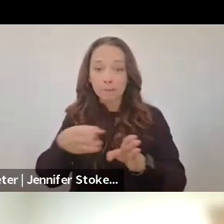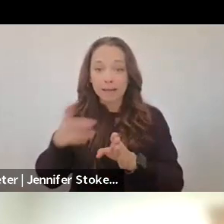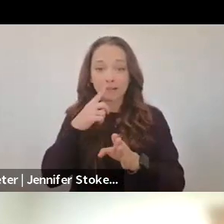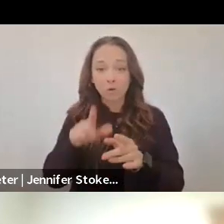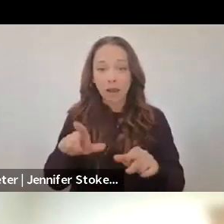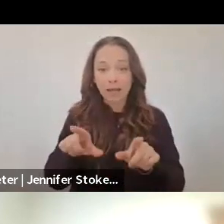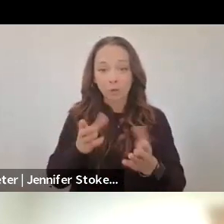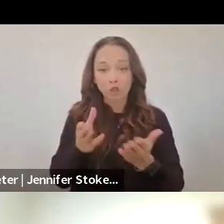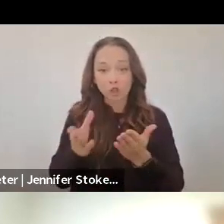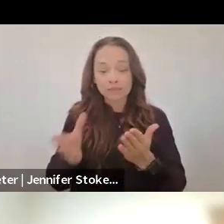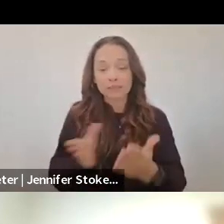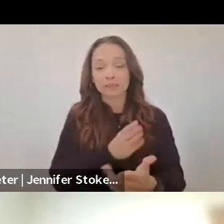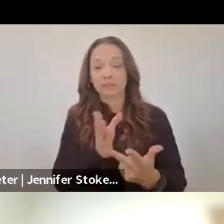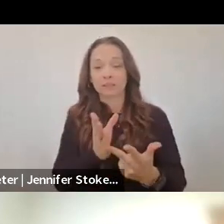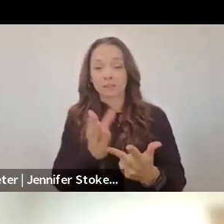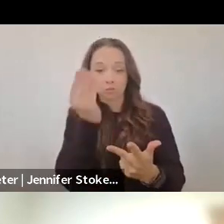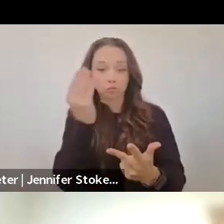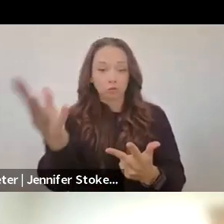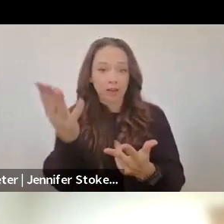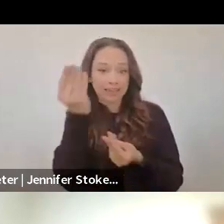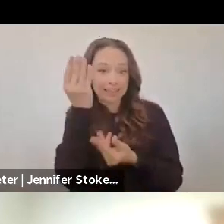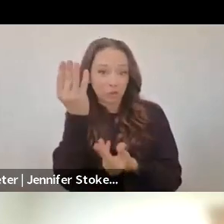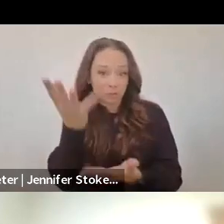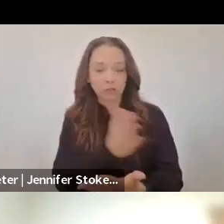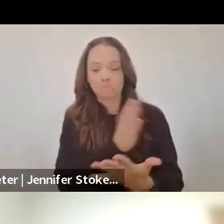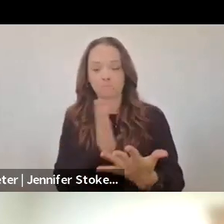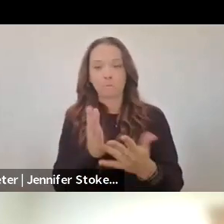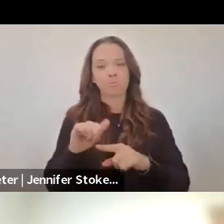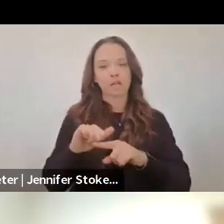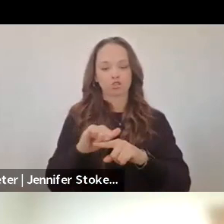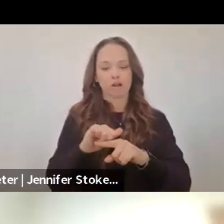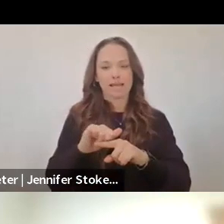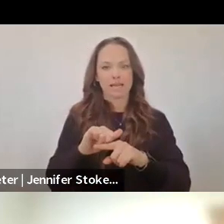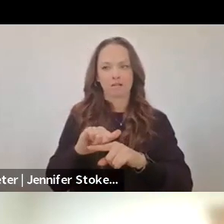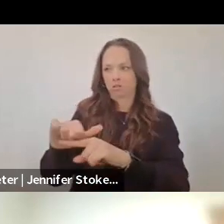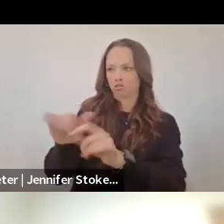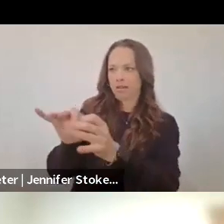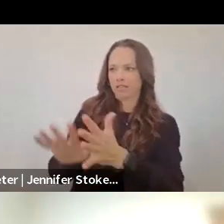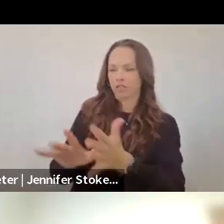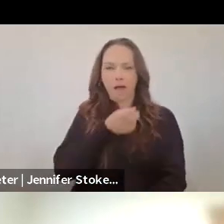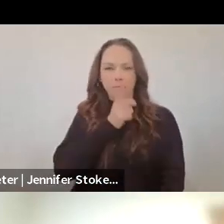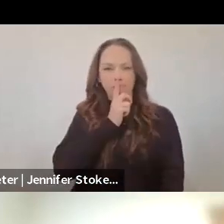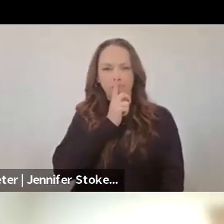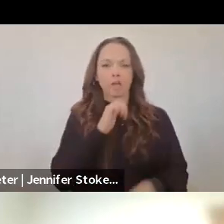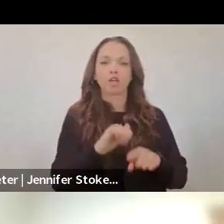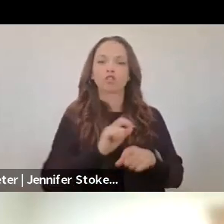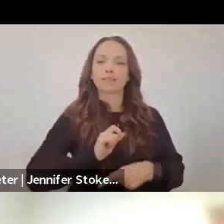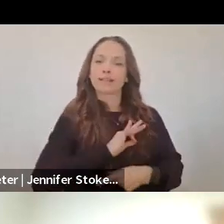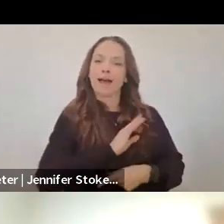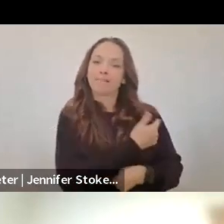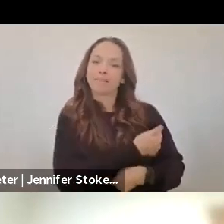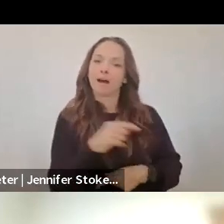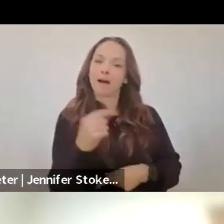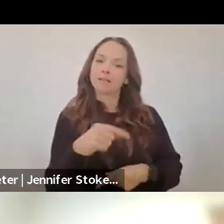services, providing notices, providing training, not to the interpreters, but to the hospital staff. What is it